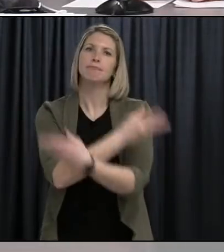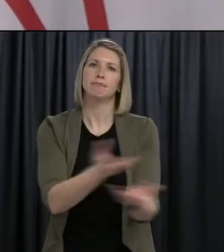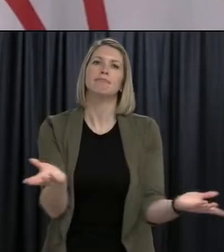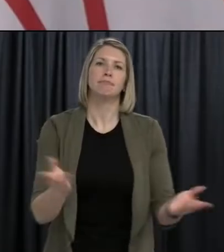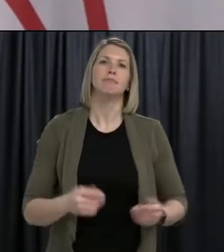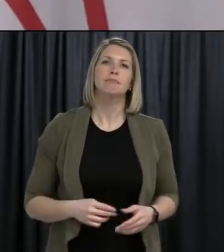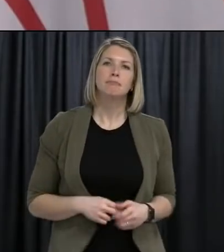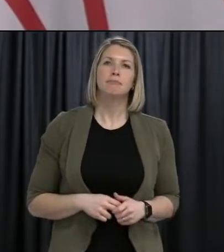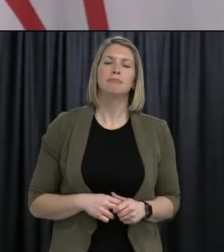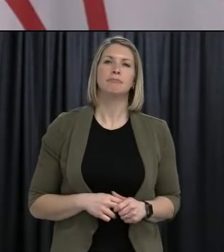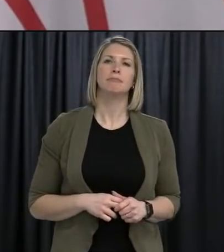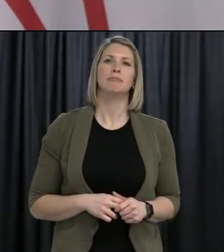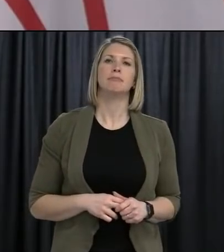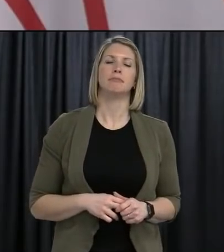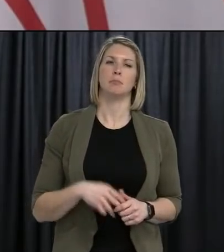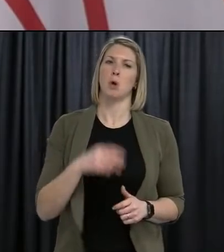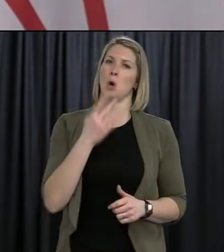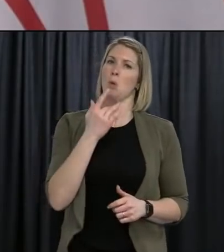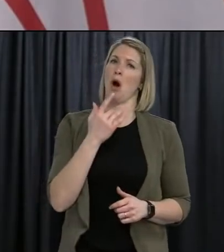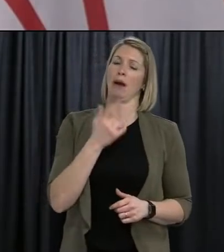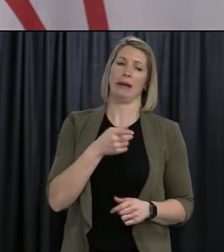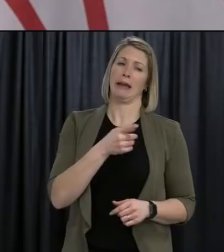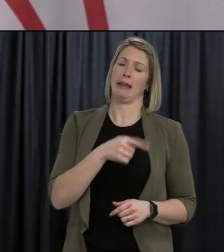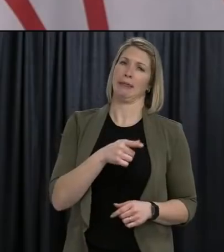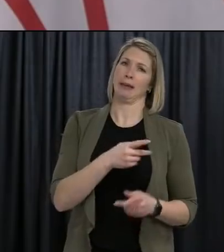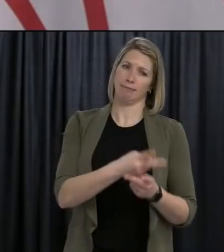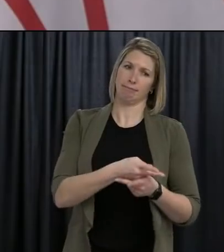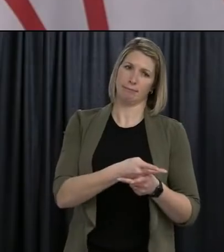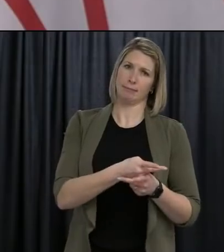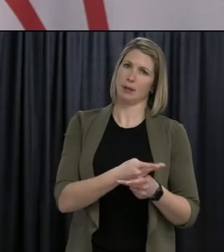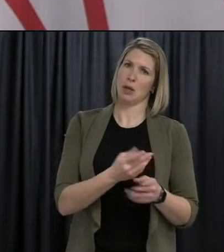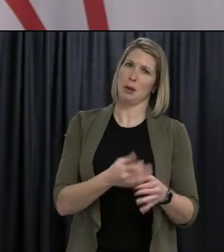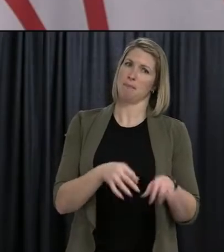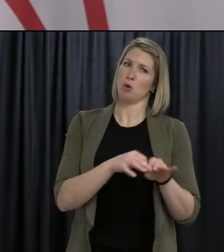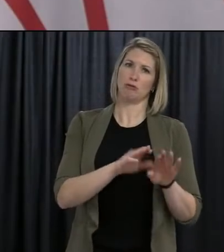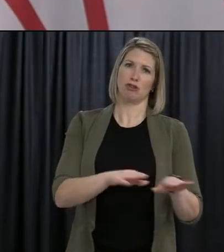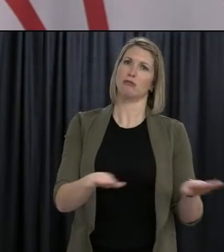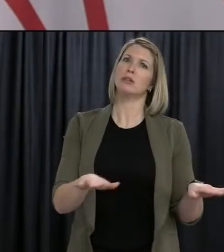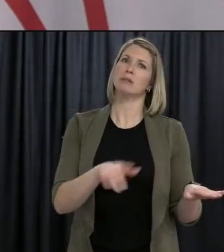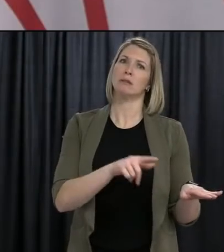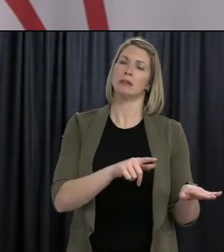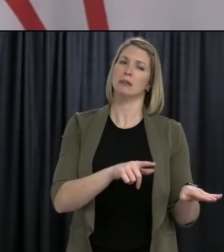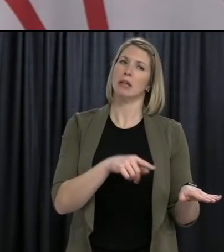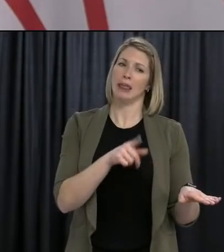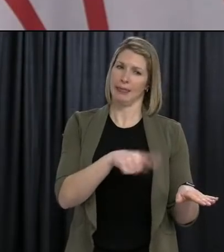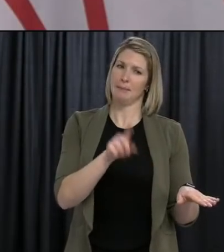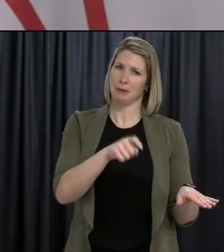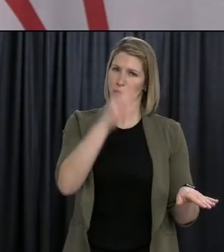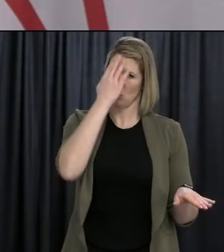people looking after this important group of individuals can have the guidance that they need safely.